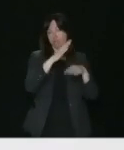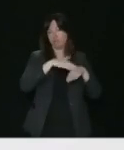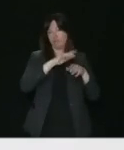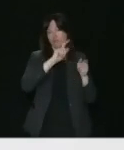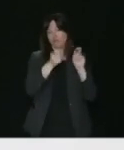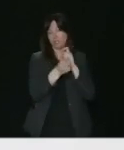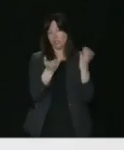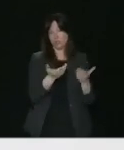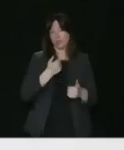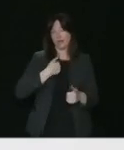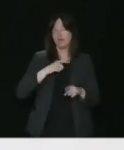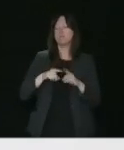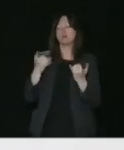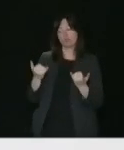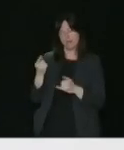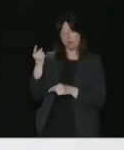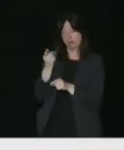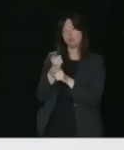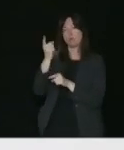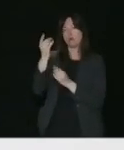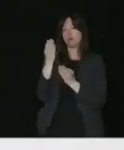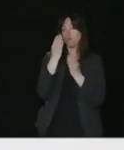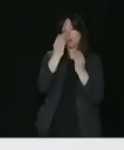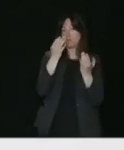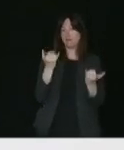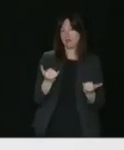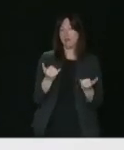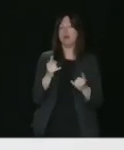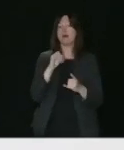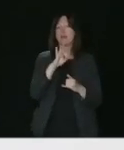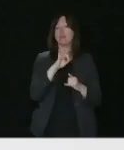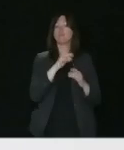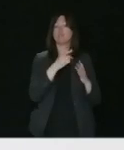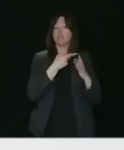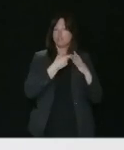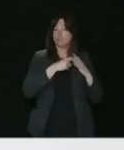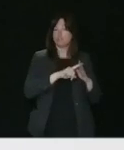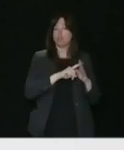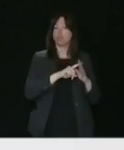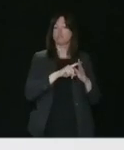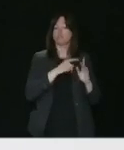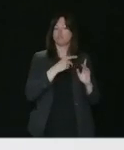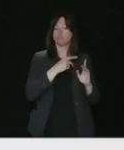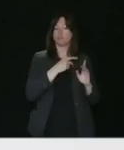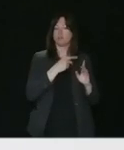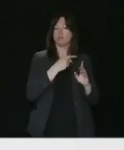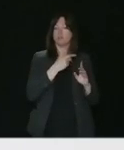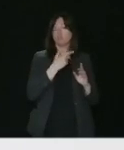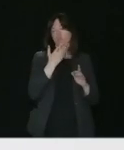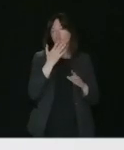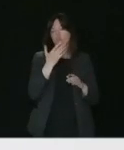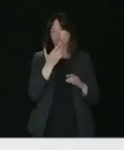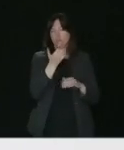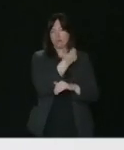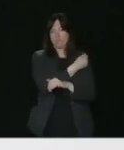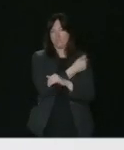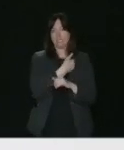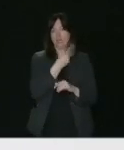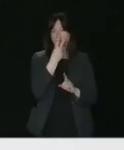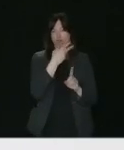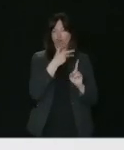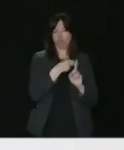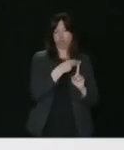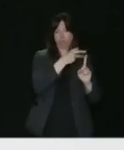you're right. The current sort of recommendation is that if you begin a series, especially a 2-dose regime for a